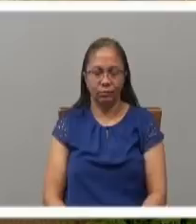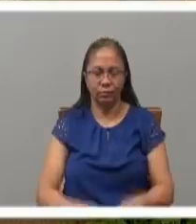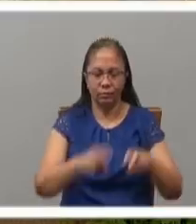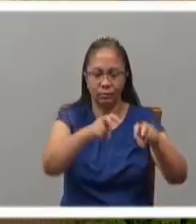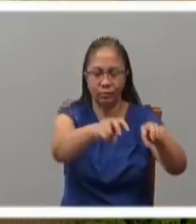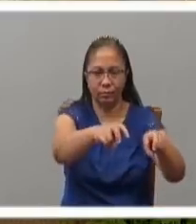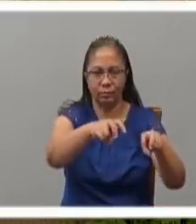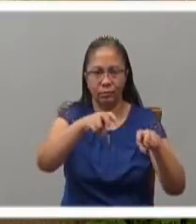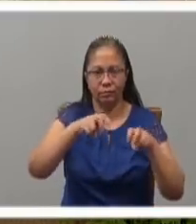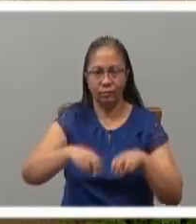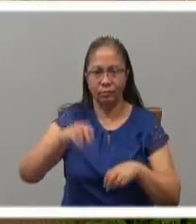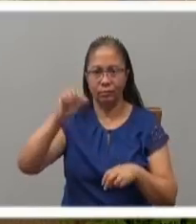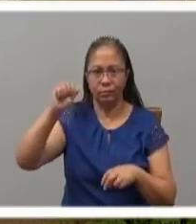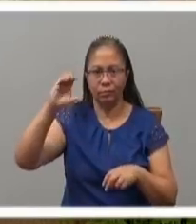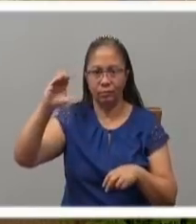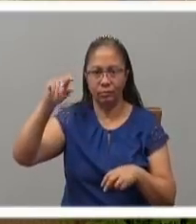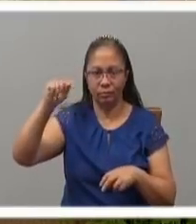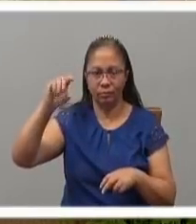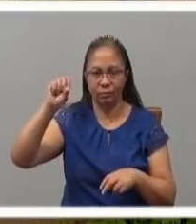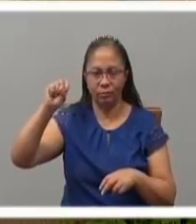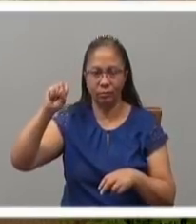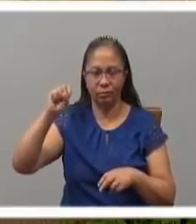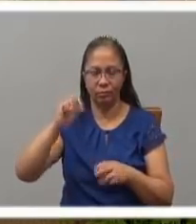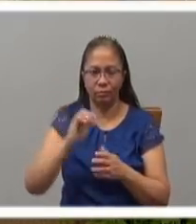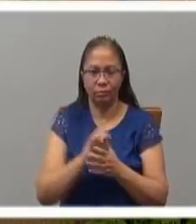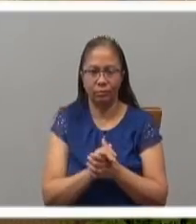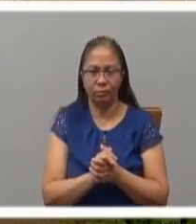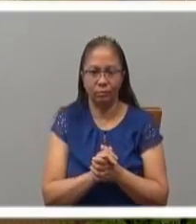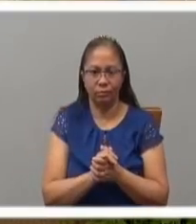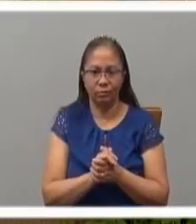A reading from the Acts of the Apostles.